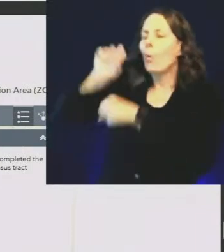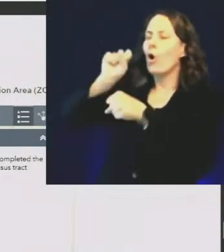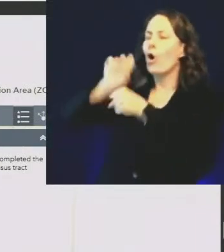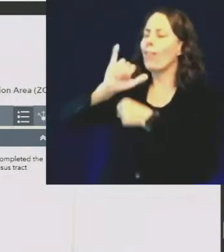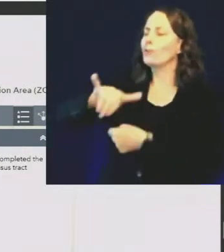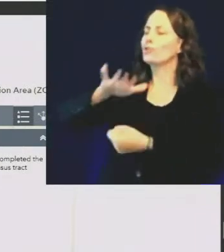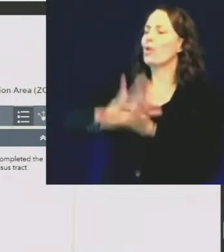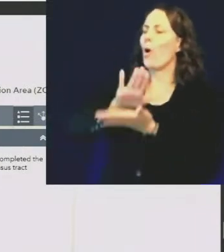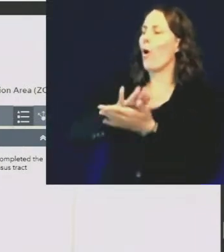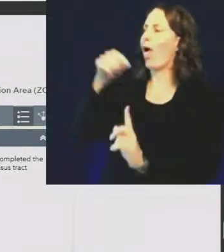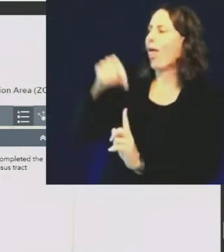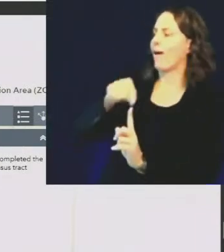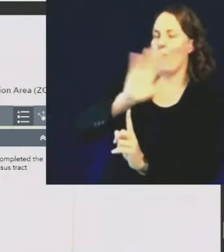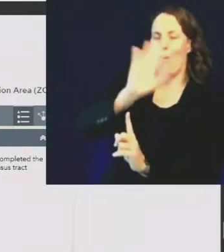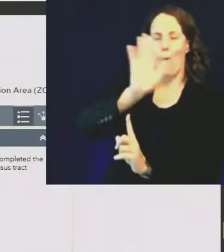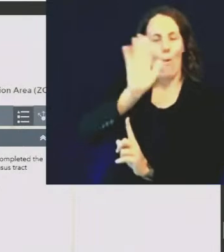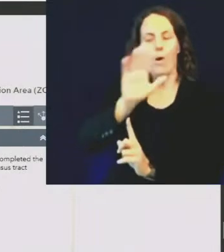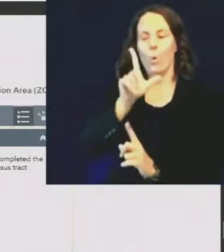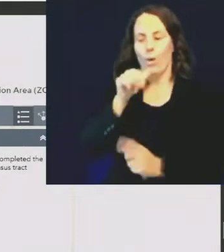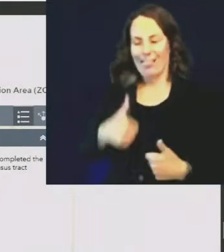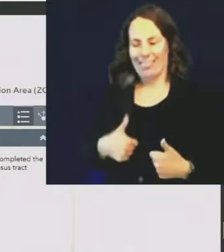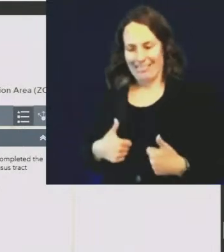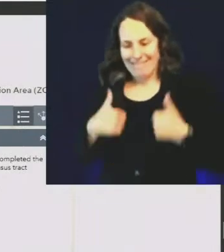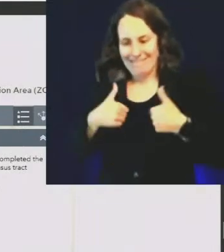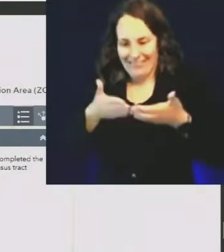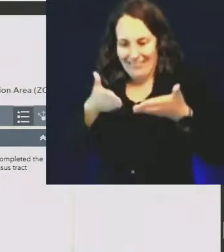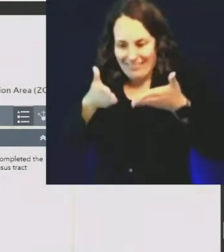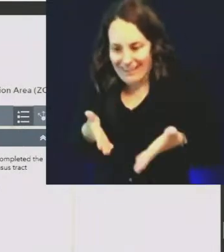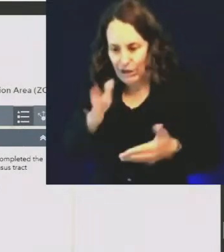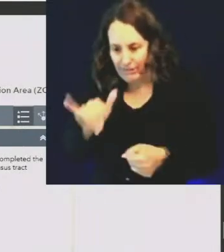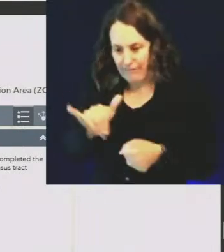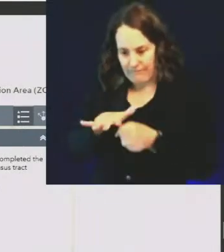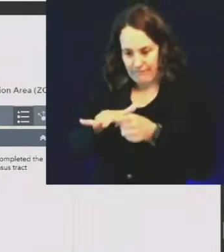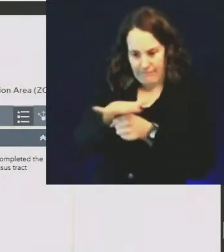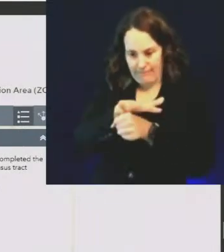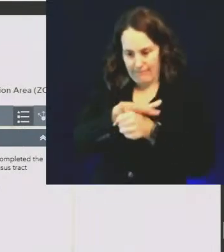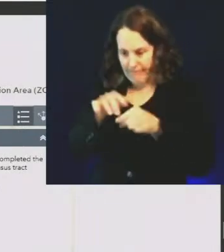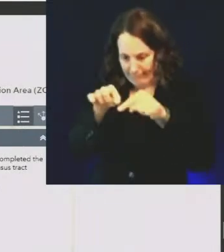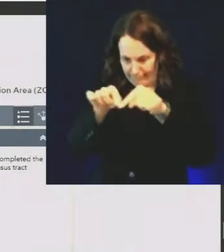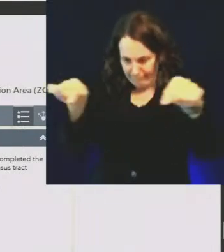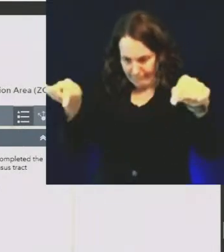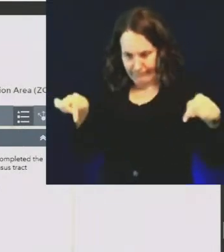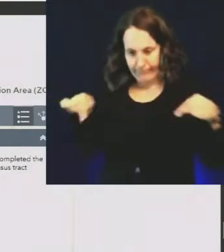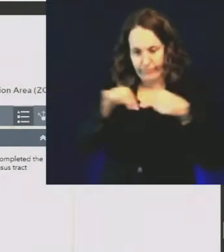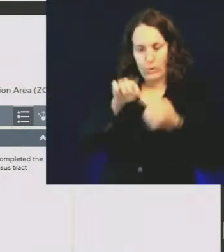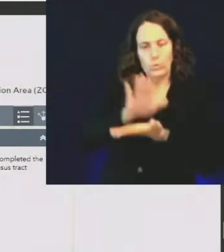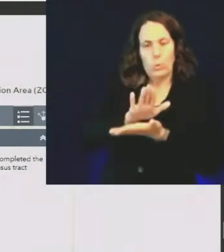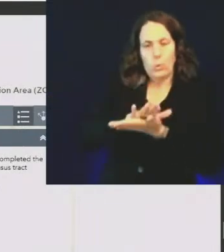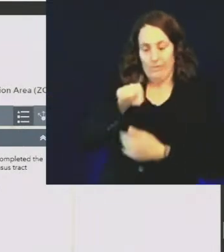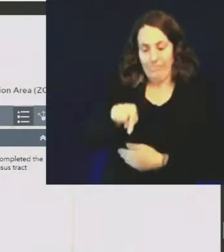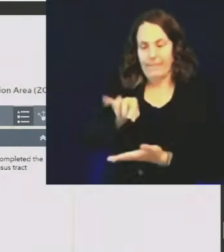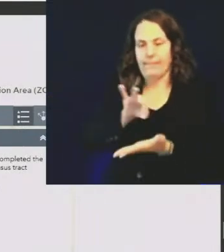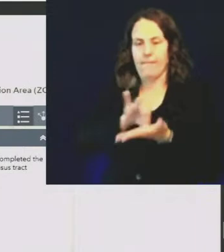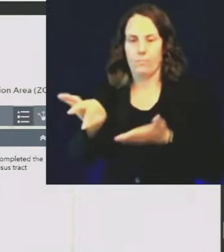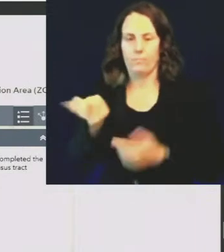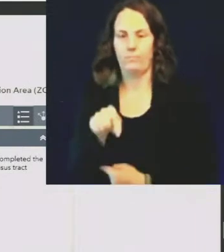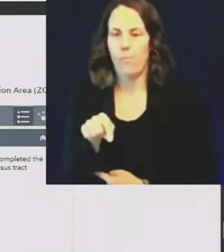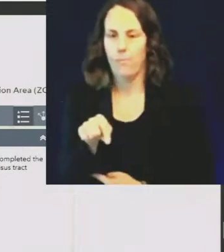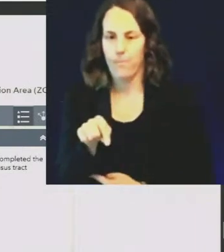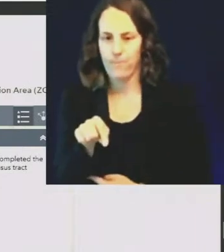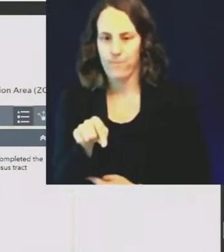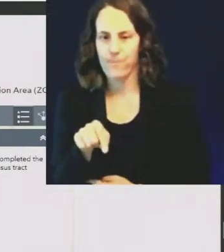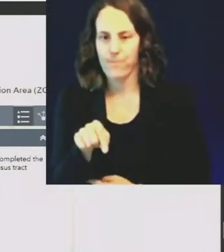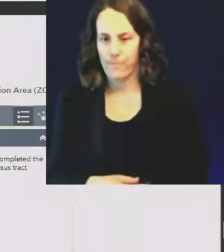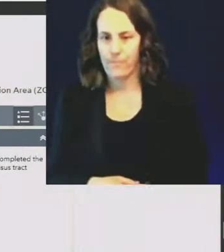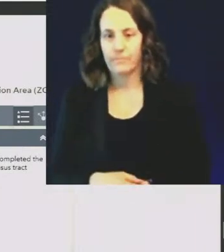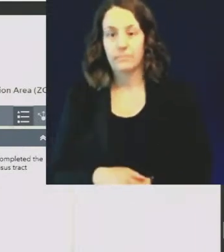district, not the percentage of vaccinated students who attend that school district. So it's all the people who